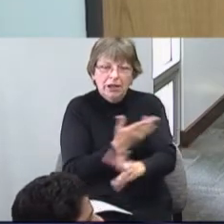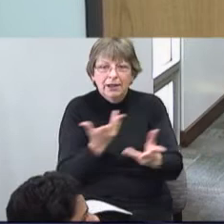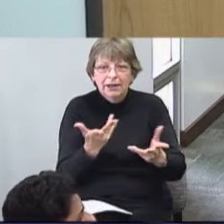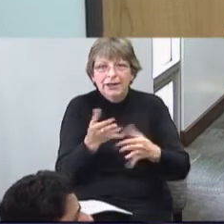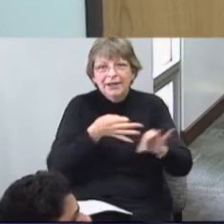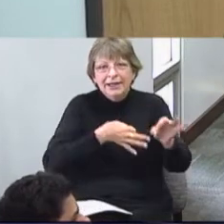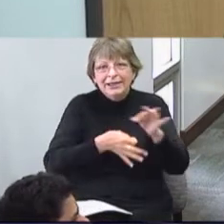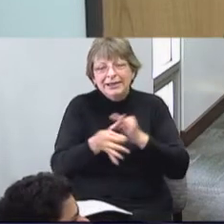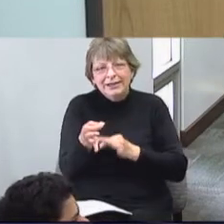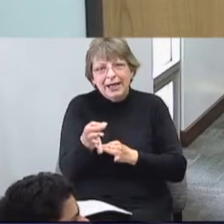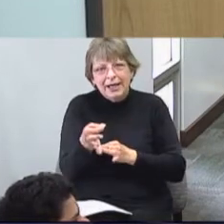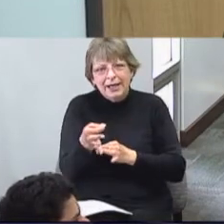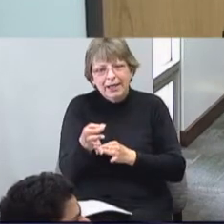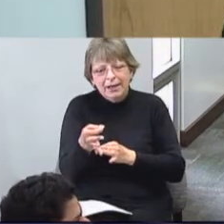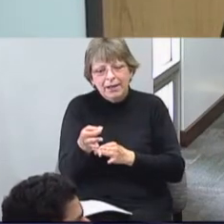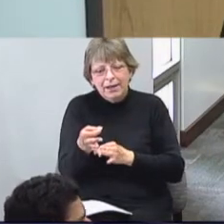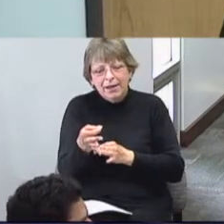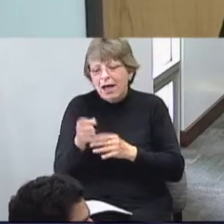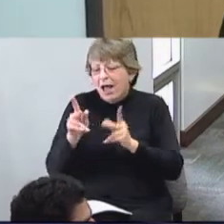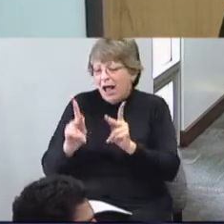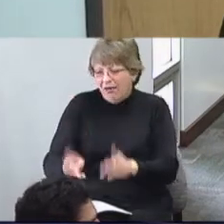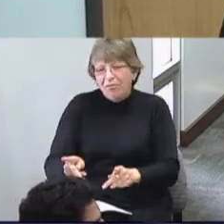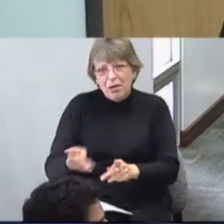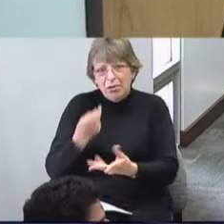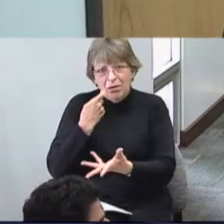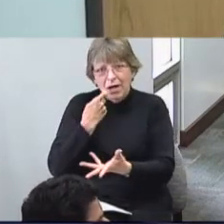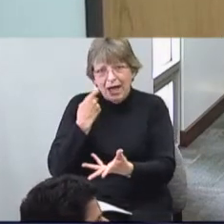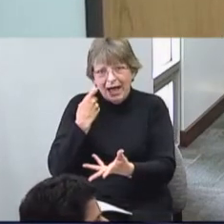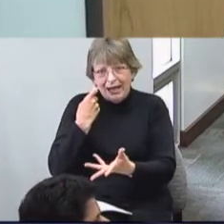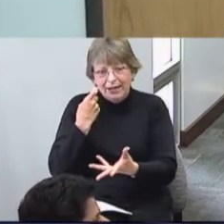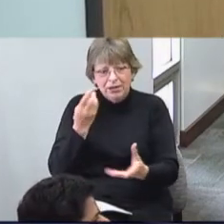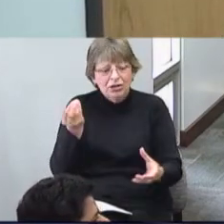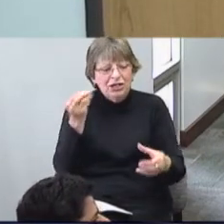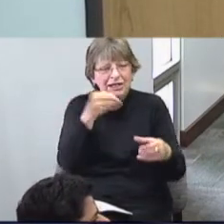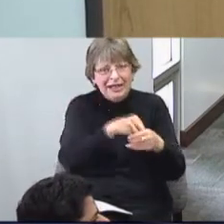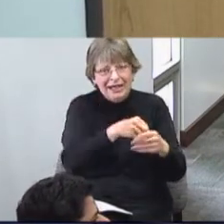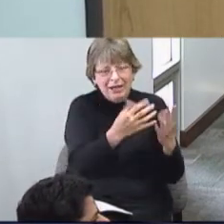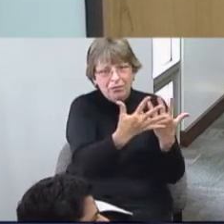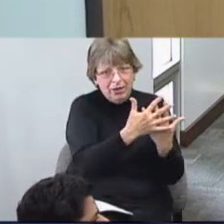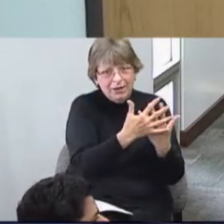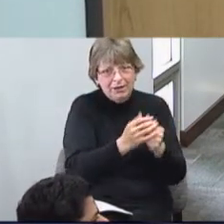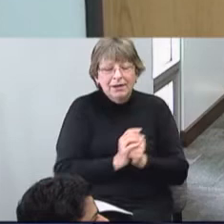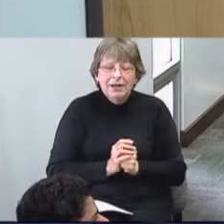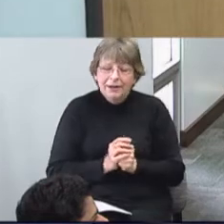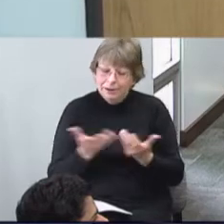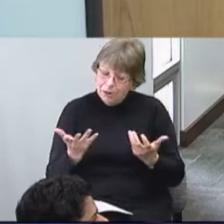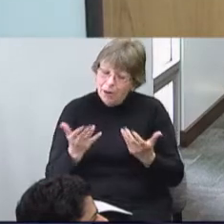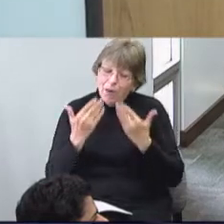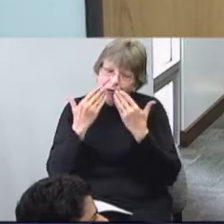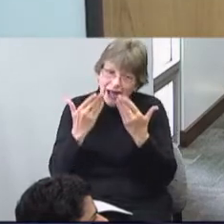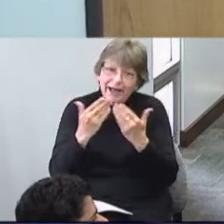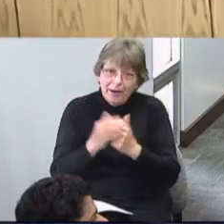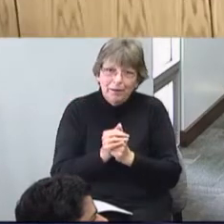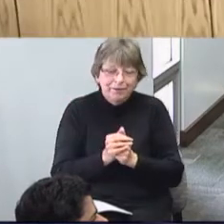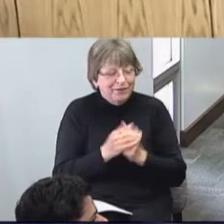than to put people who are addicted in prison. So thank you. Thank you. Thank you very